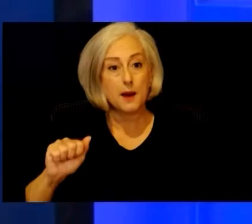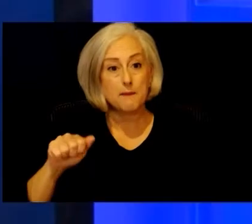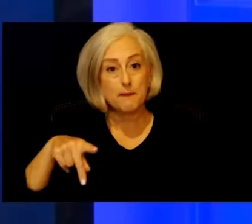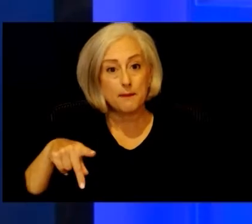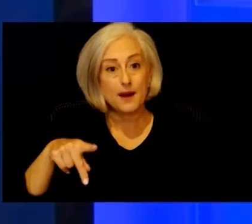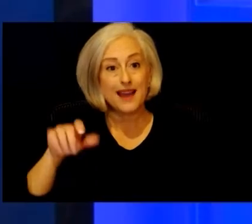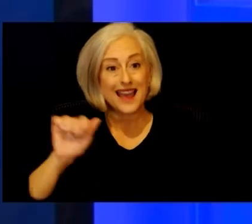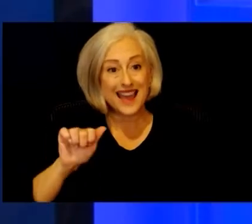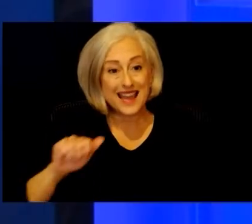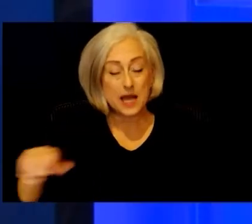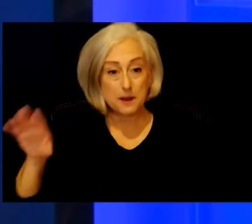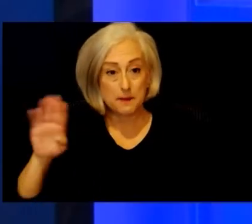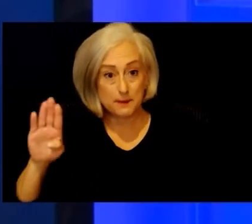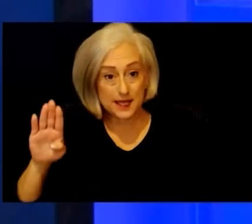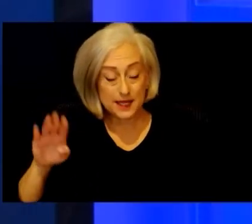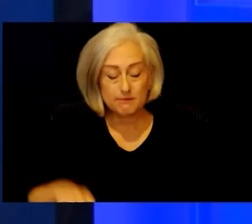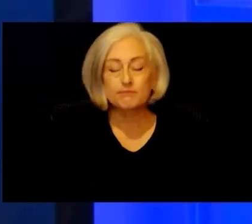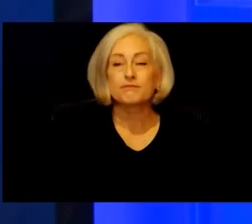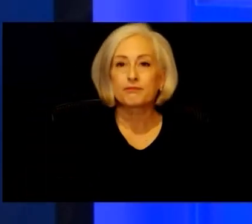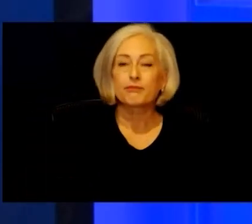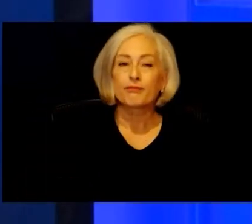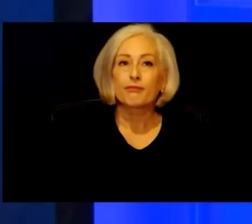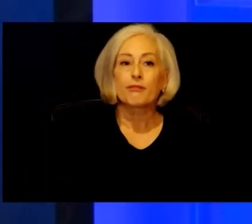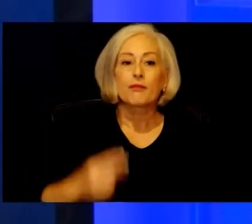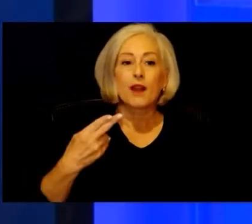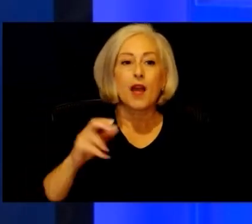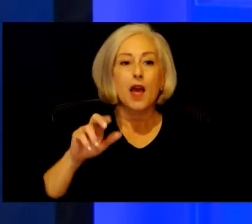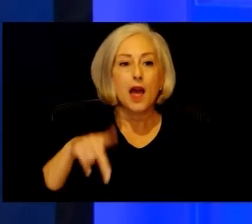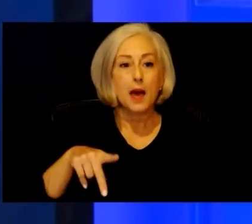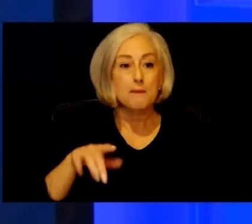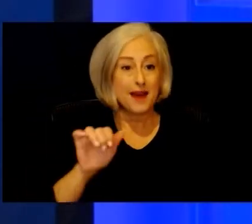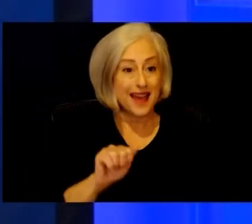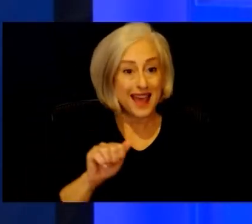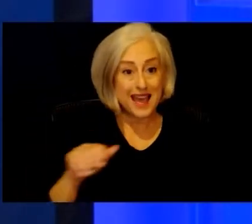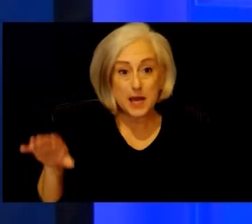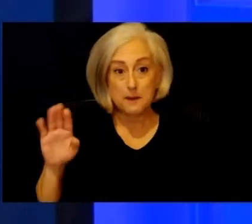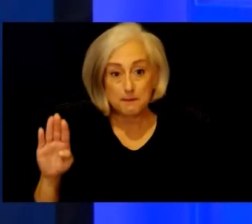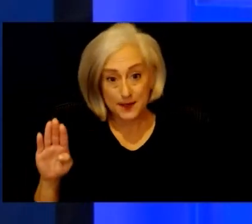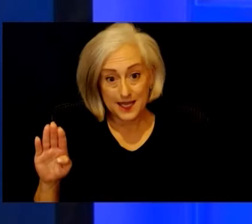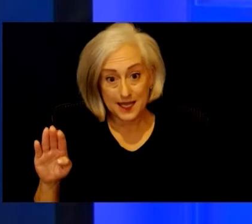For hepatitis A and hepatitis B, again, hepatitis B is a